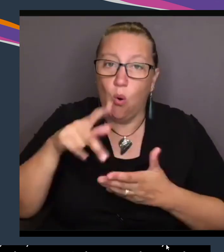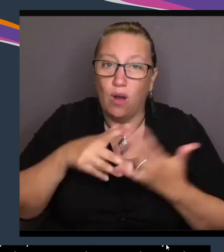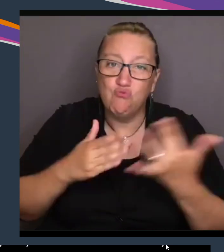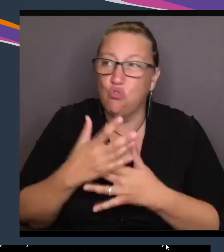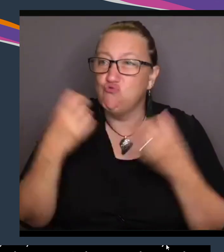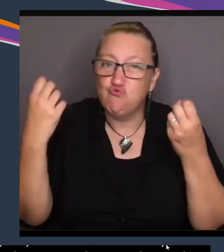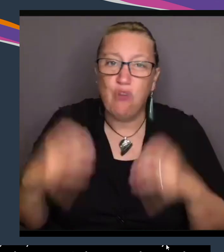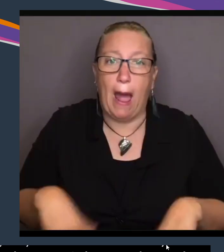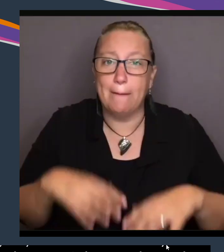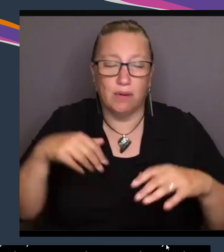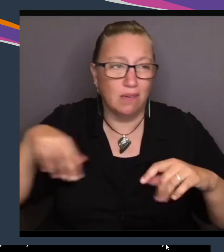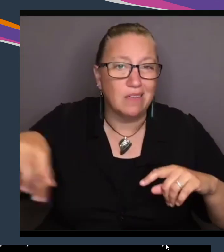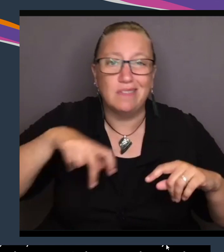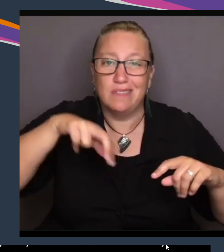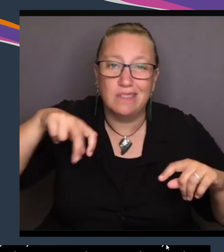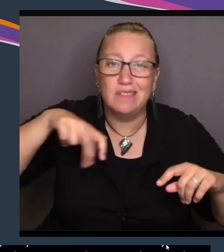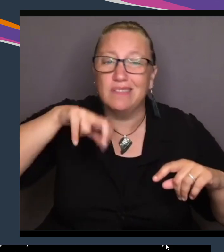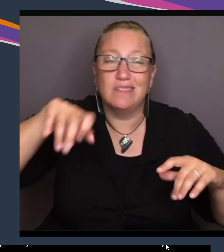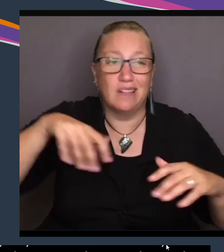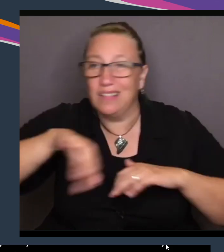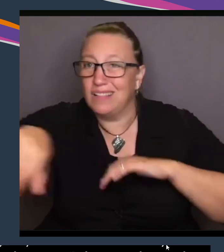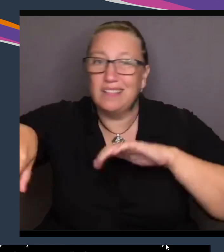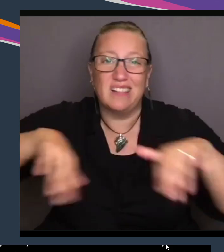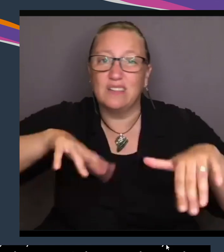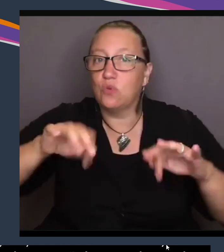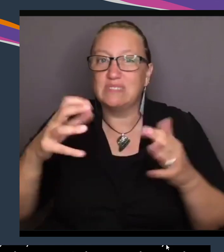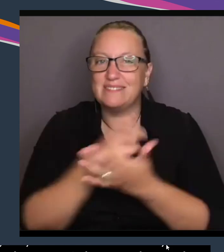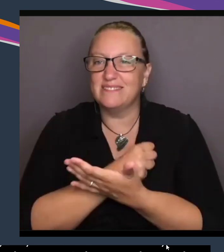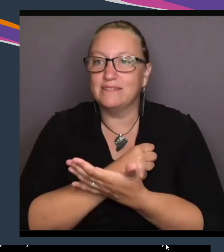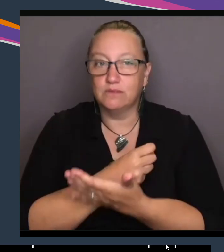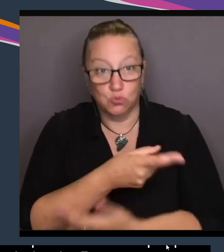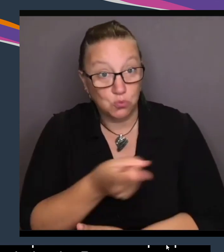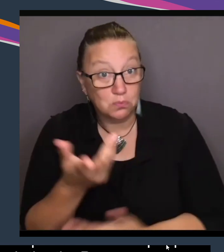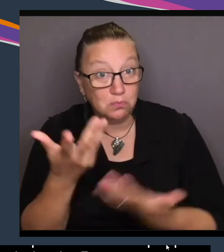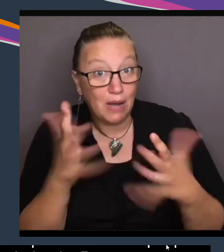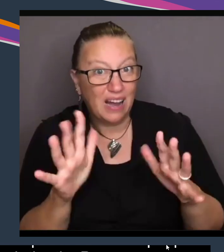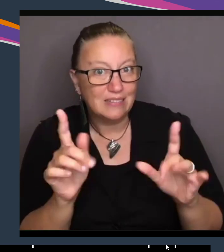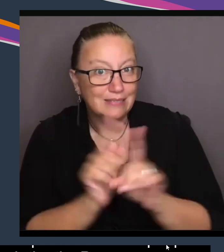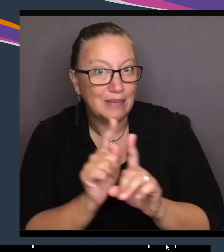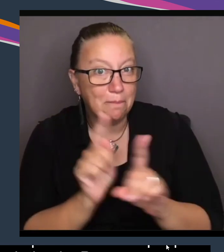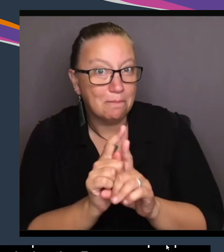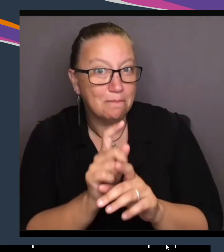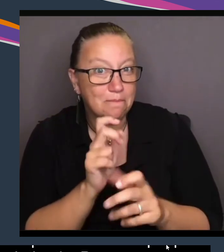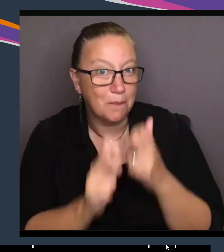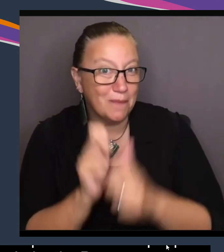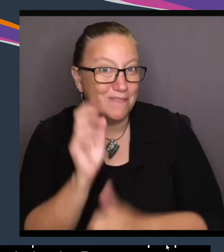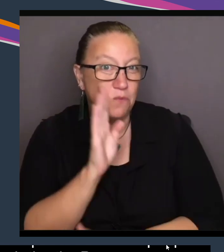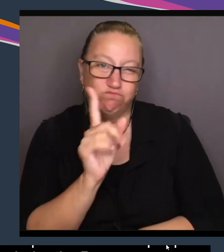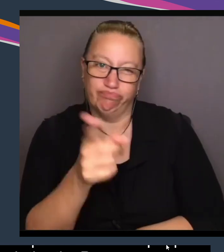So, I bet some other people have had to do that too here.